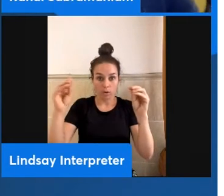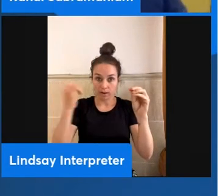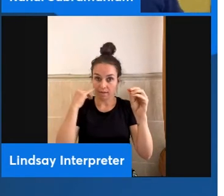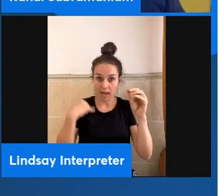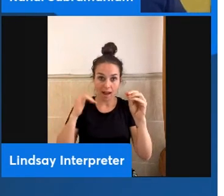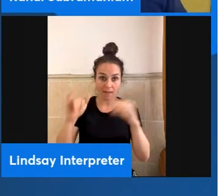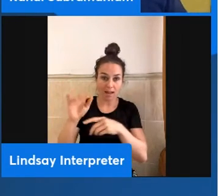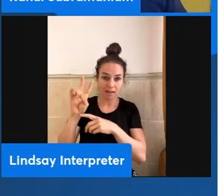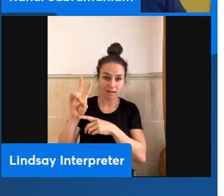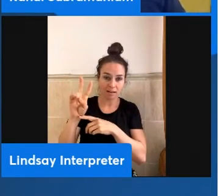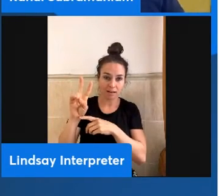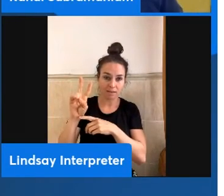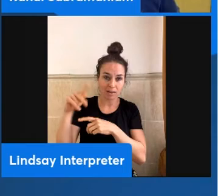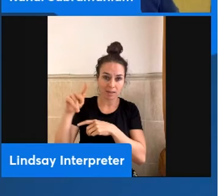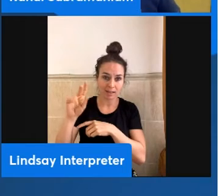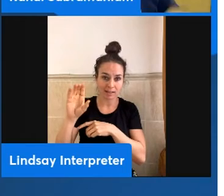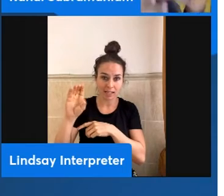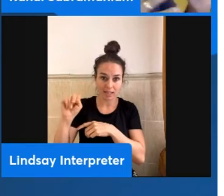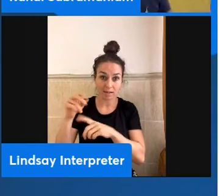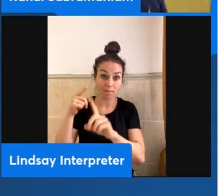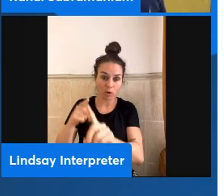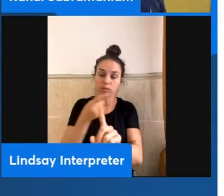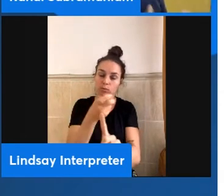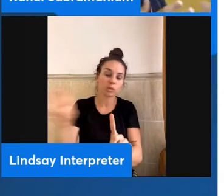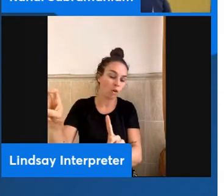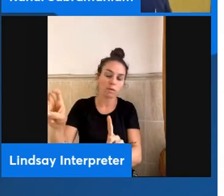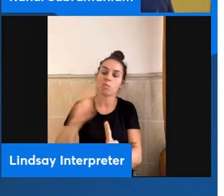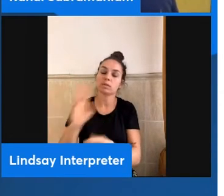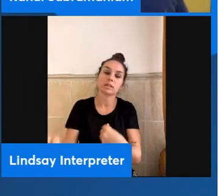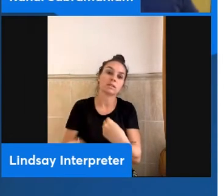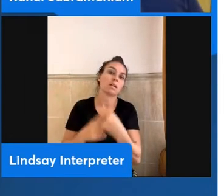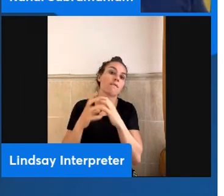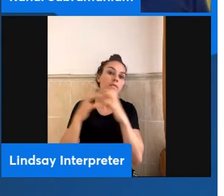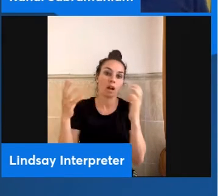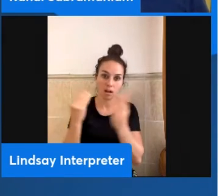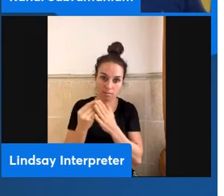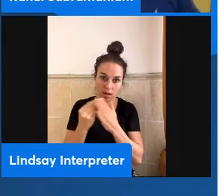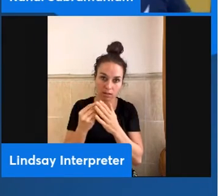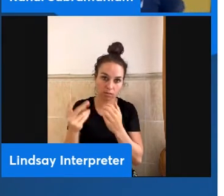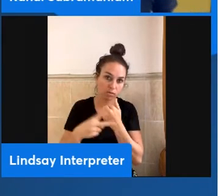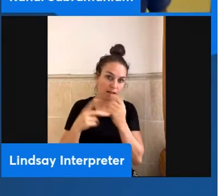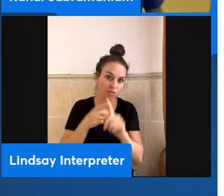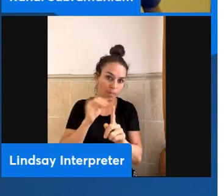endpoint, switch over to the VPC endpoint. You will save tons of money just out of those egress charges.